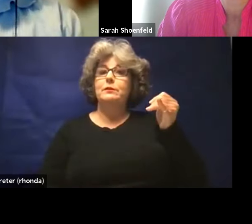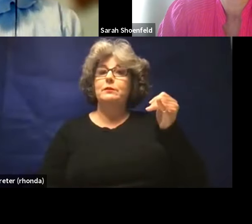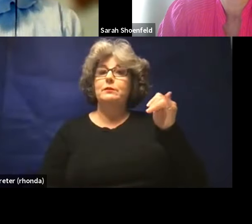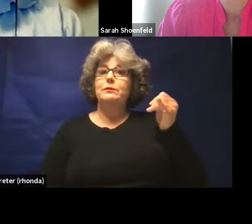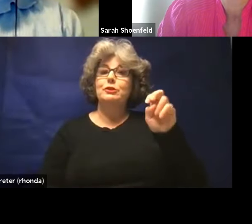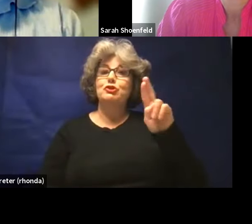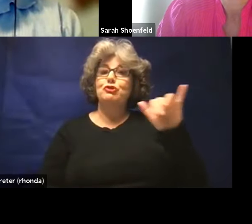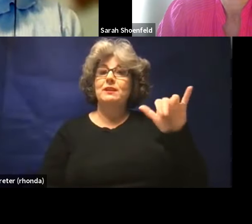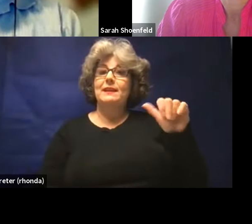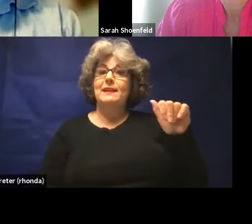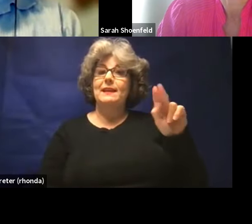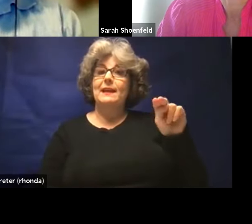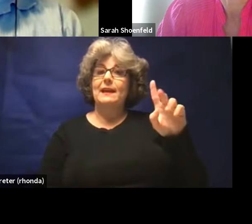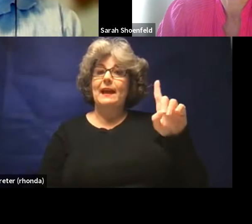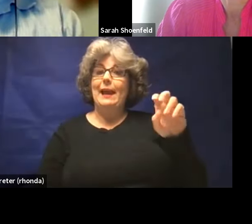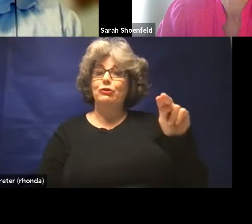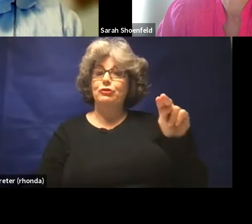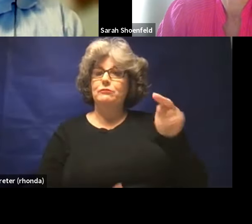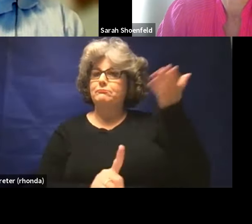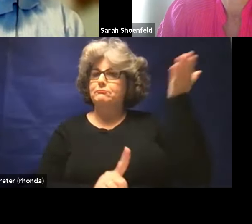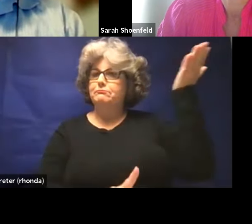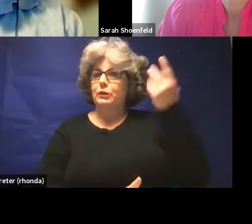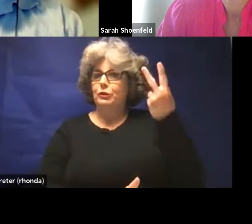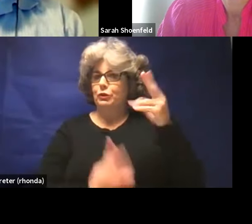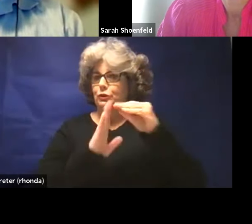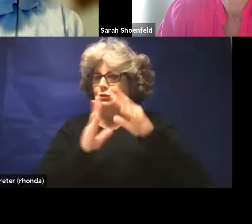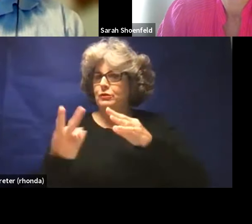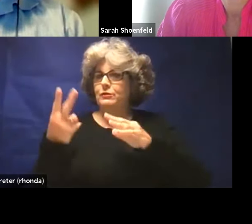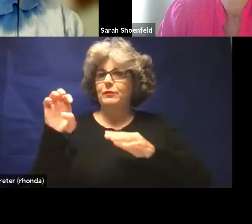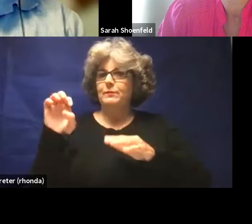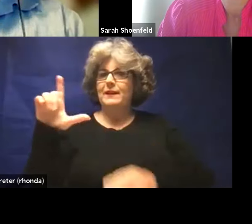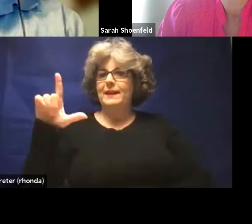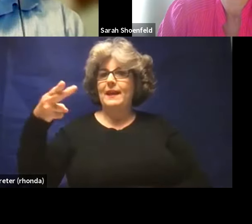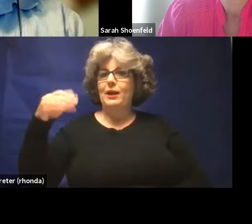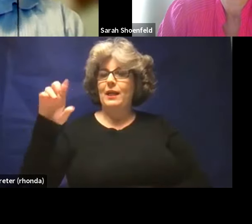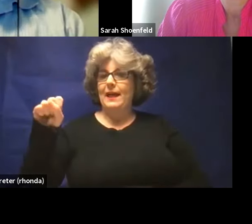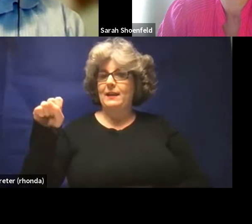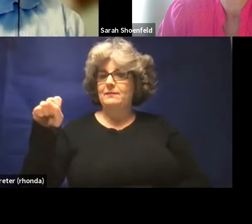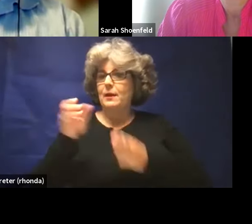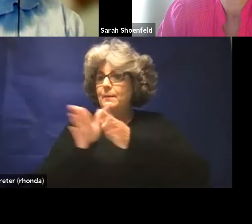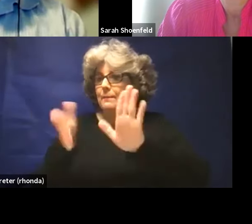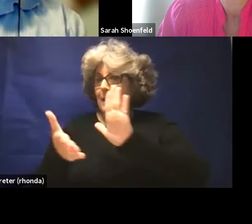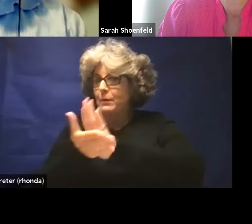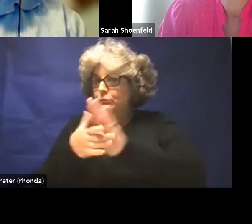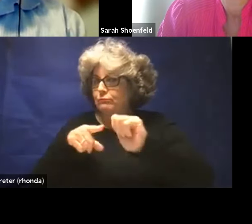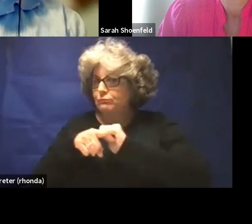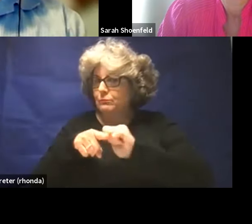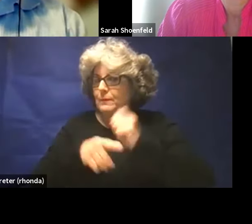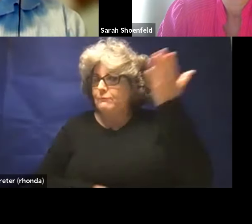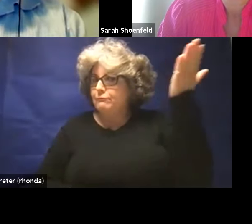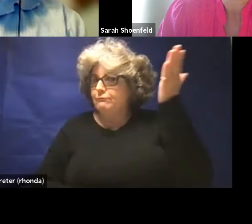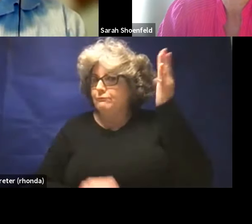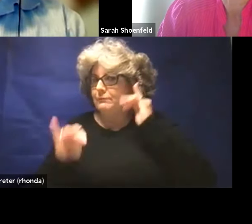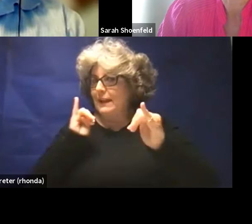Jenny Anderson is speaking to two students from E.L. Haynes Public Charter School, whom we trained to do oral history